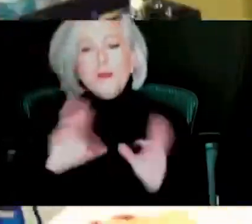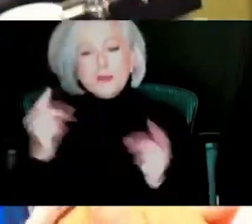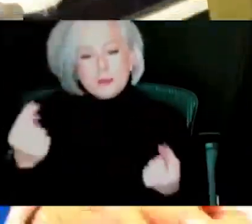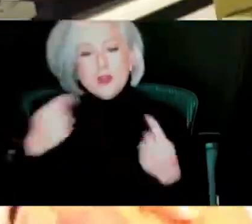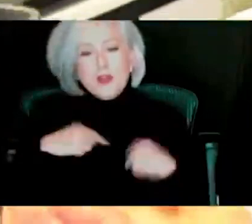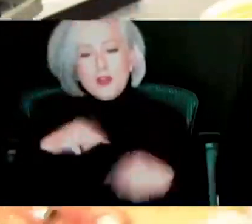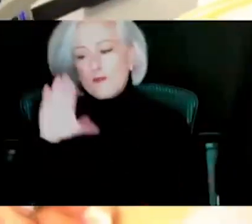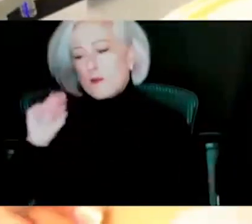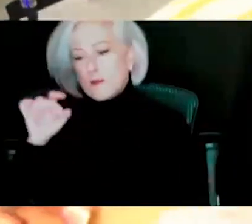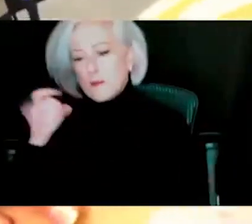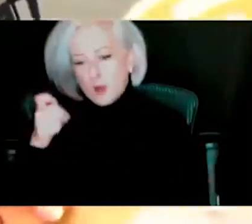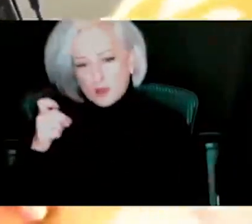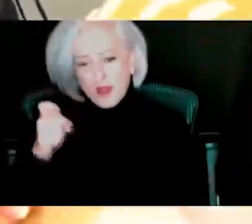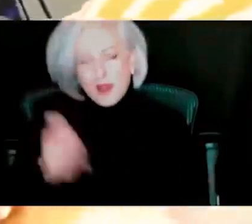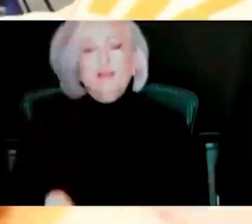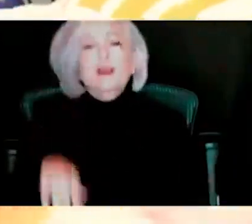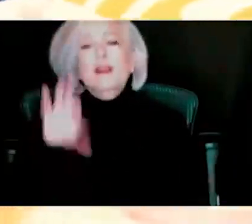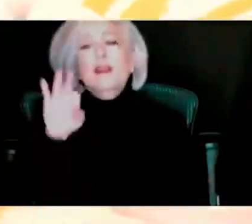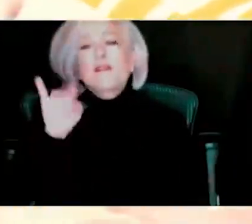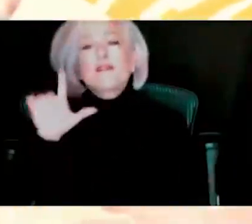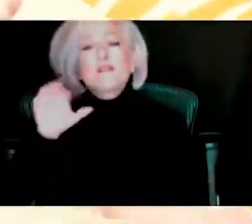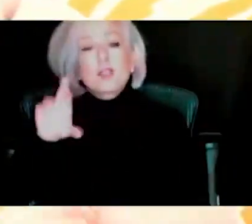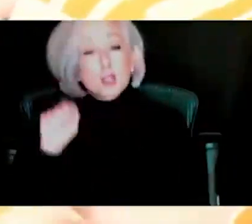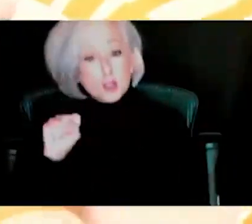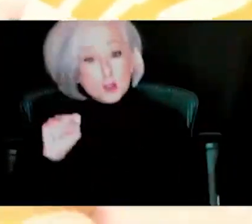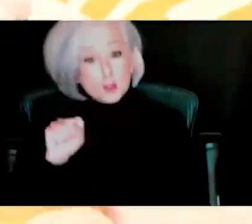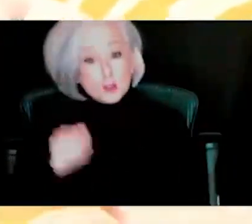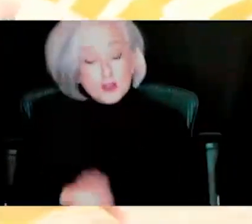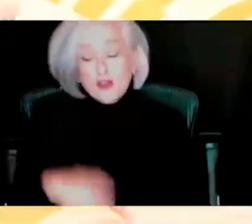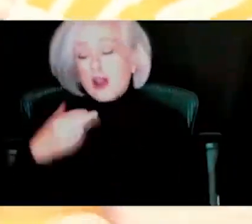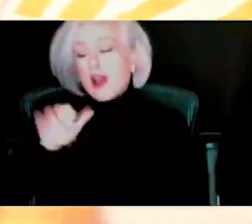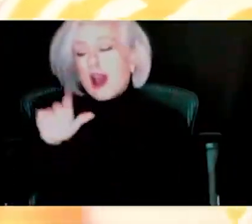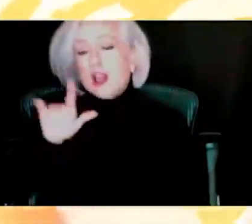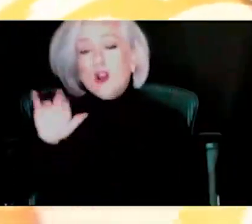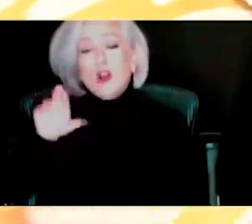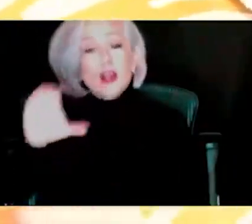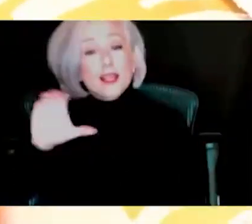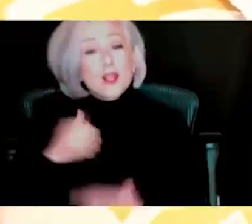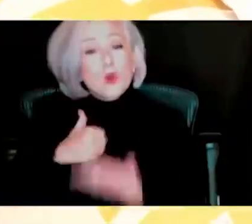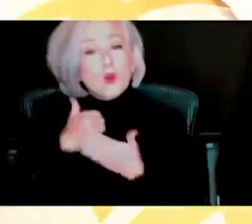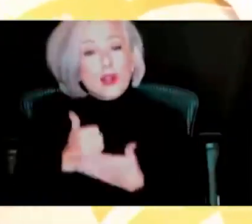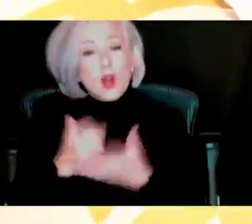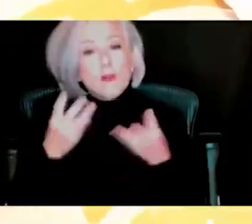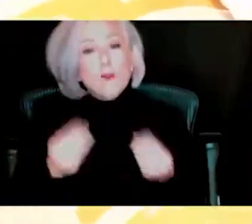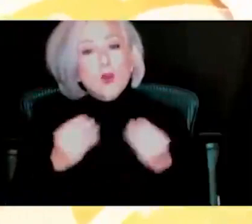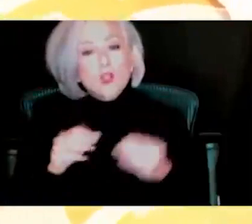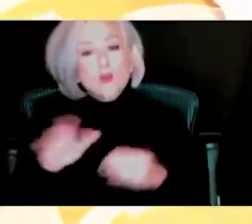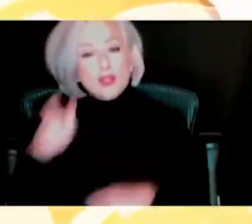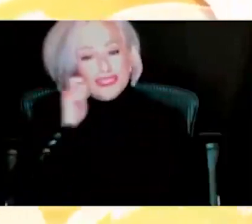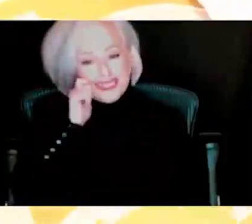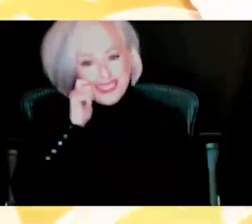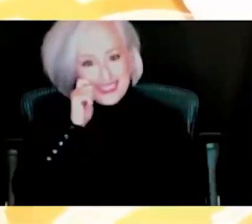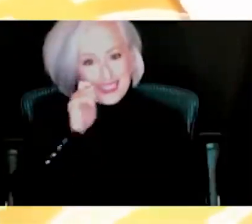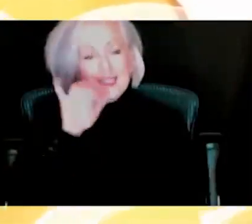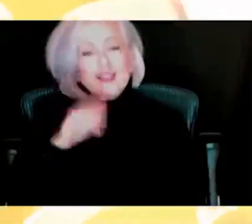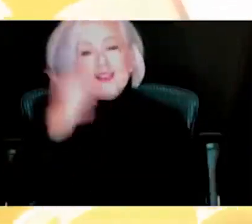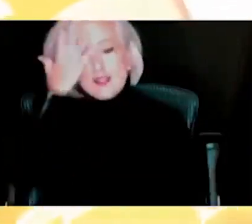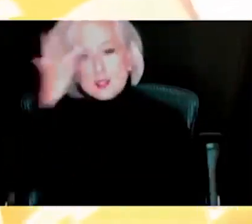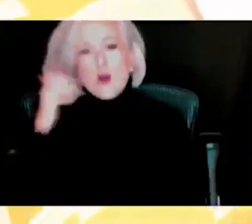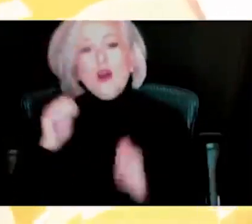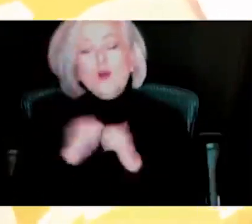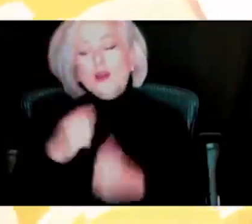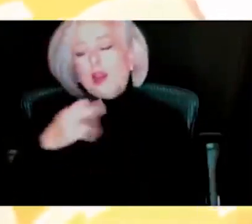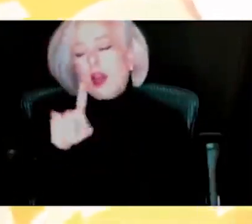well. So hyaluronic is a nice treatment to help moisturize the skin. And that's why with a Hydrafacial, you